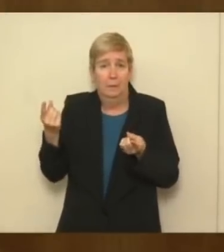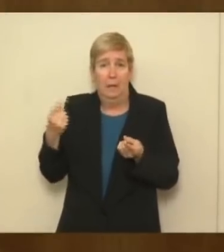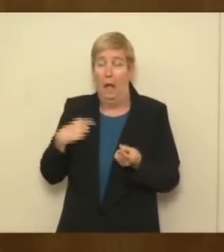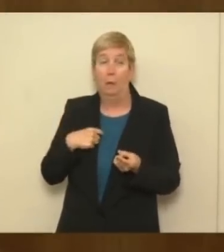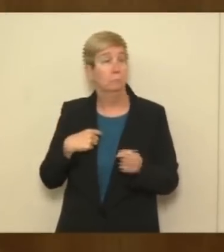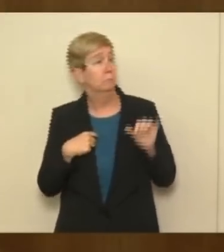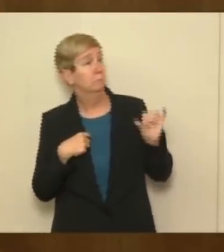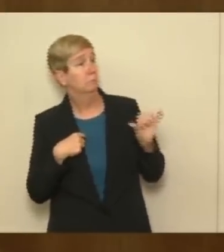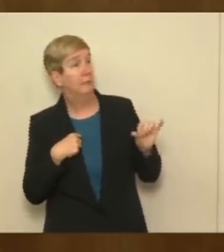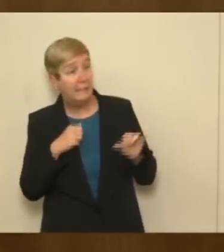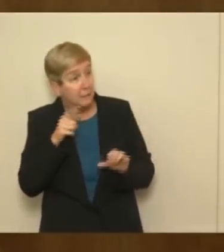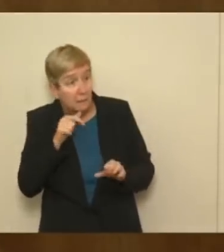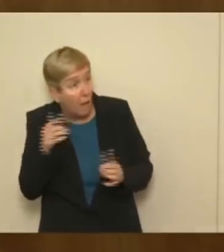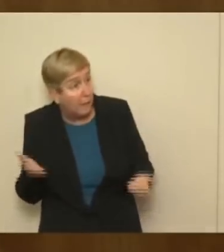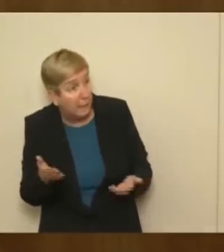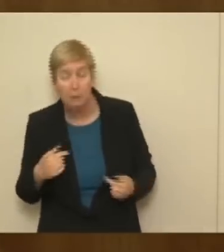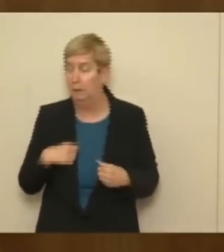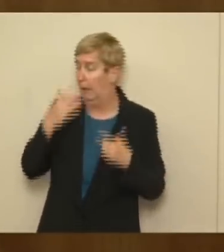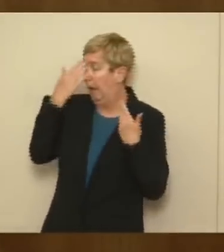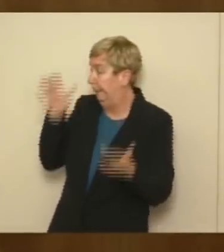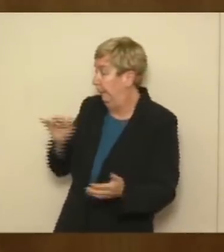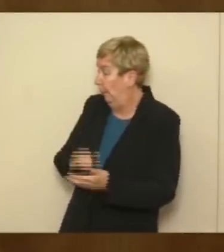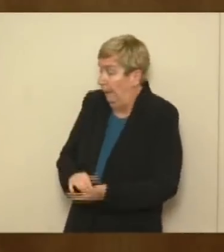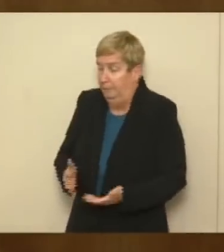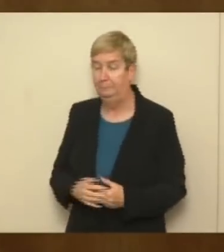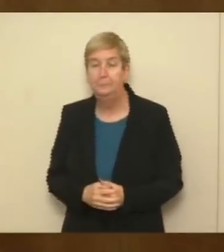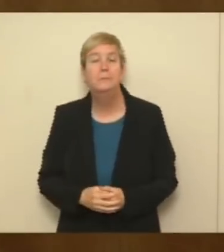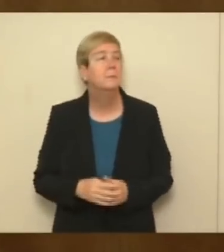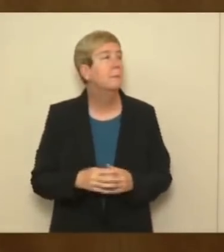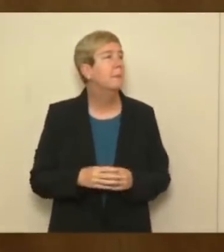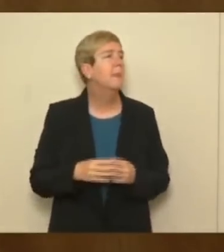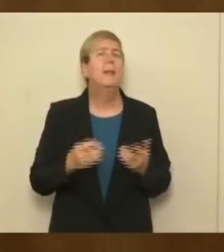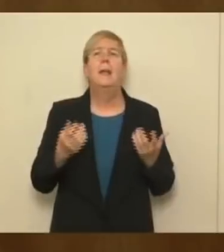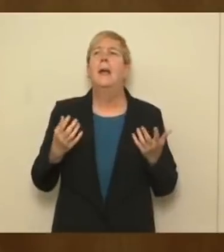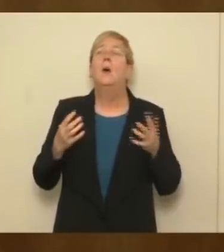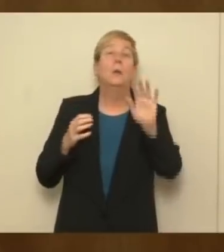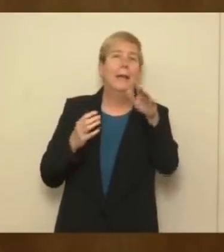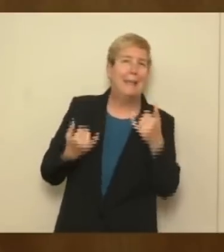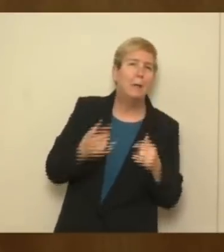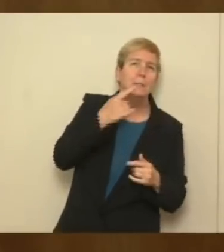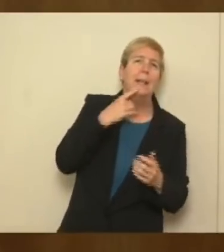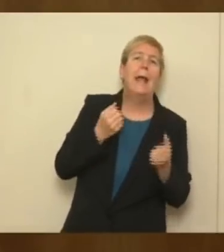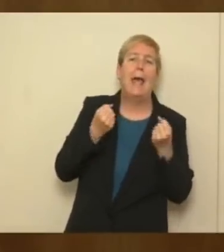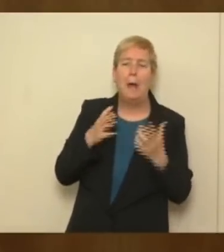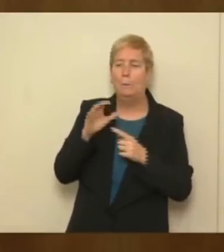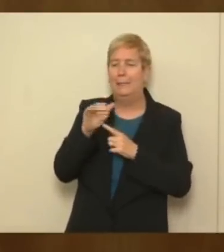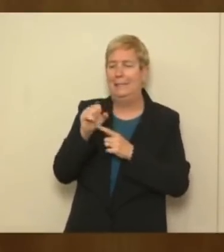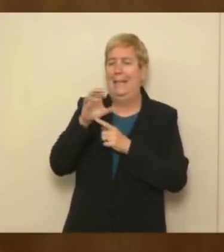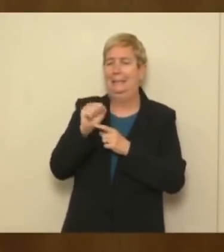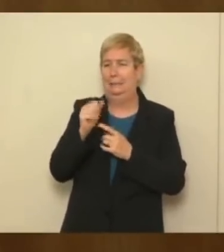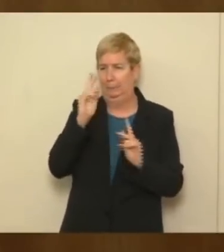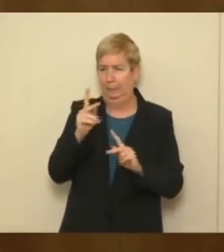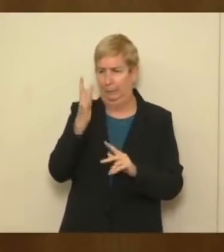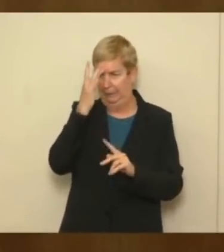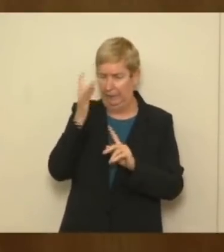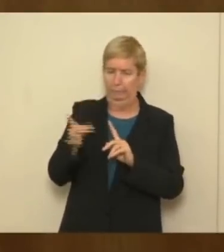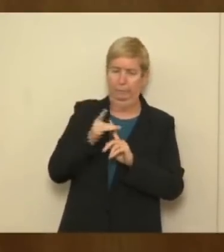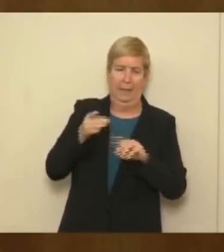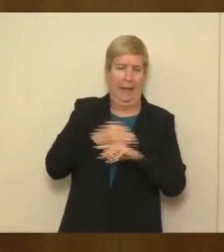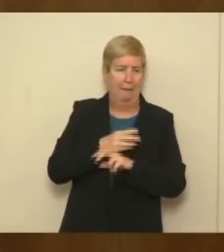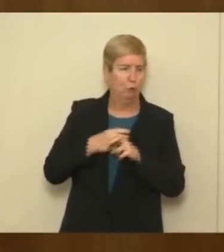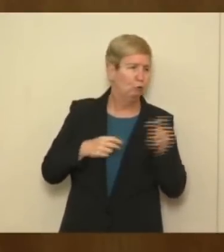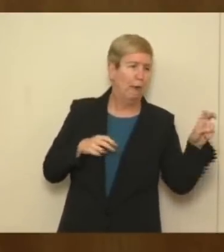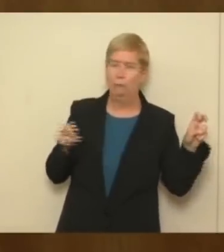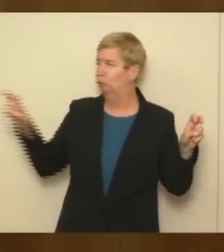this is news to me. How many people, how many cases are we seeing from people traveling to other states? Just a quick